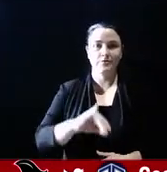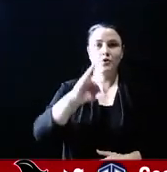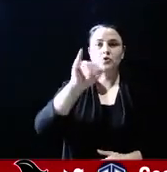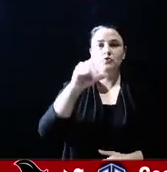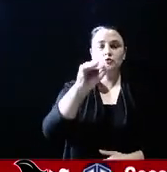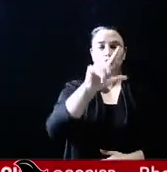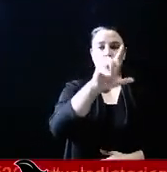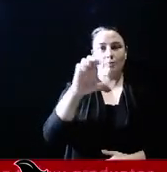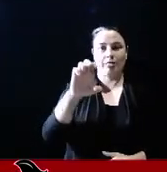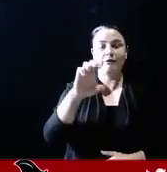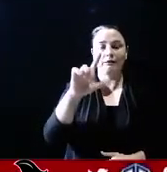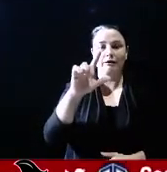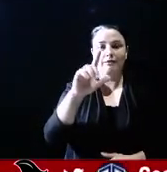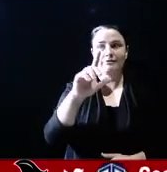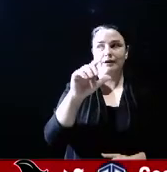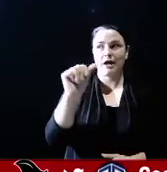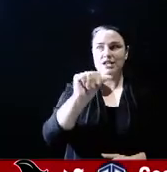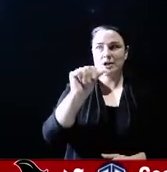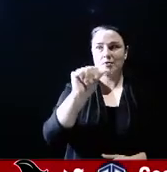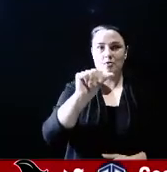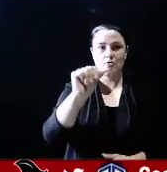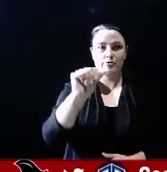Jolie Kaylin Alfaro.